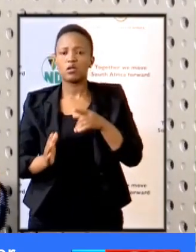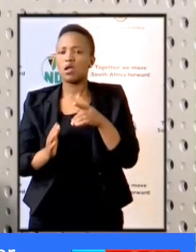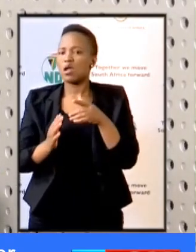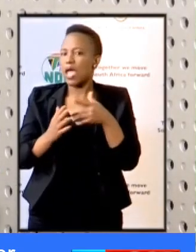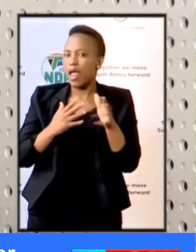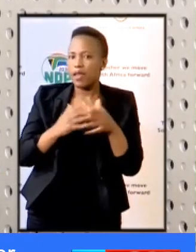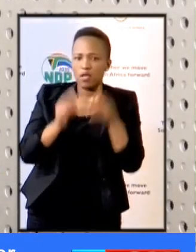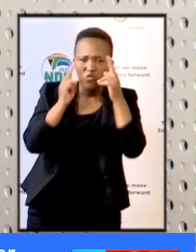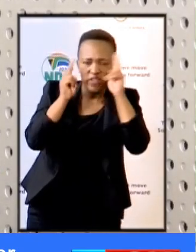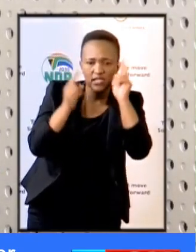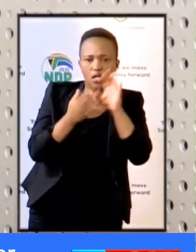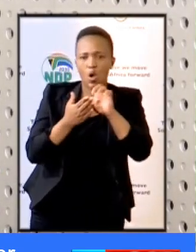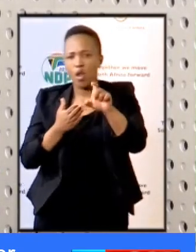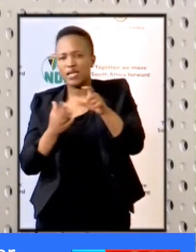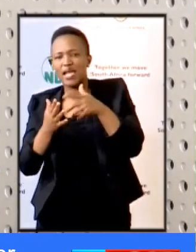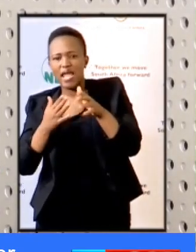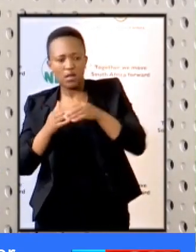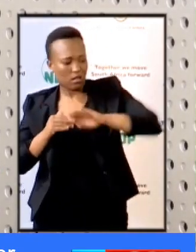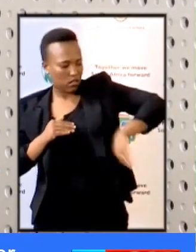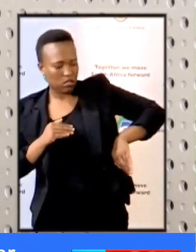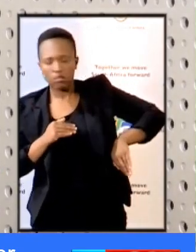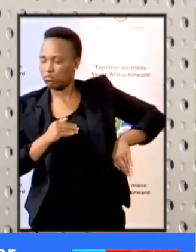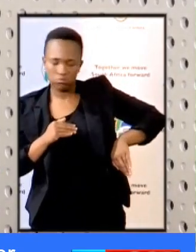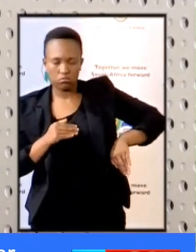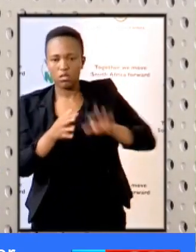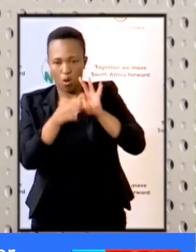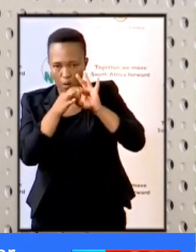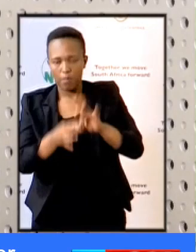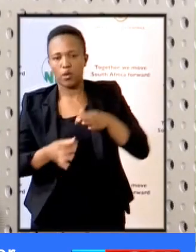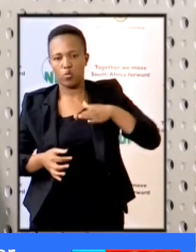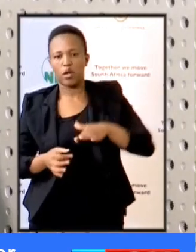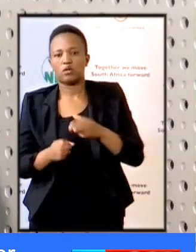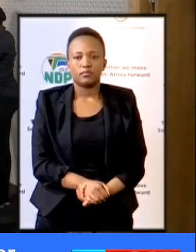institution will be left behind. That's the